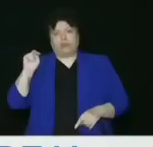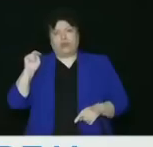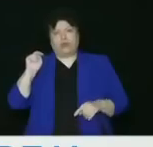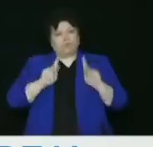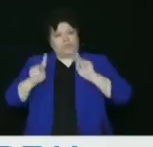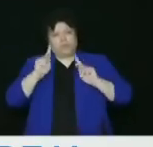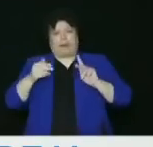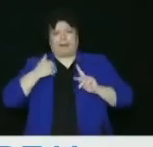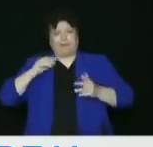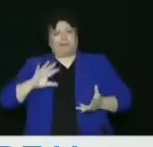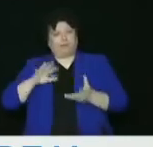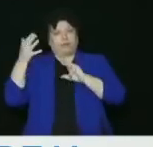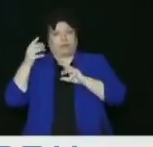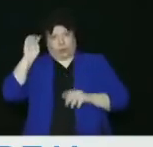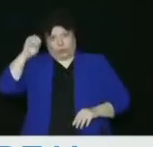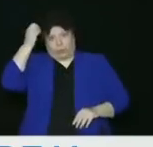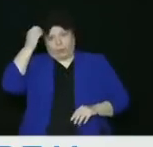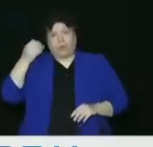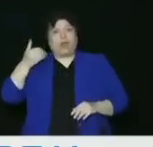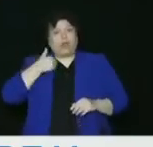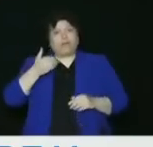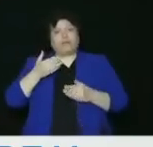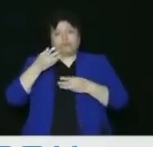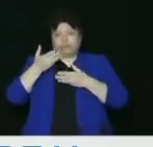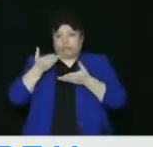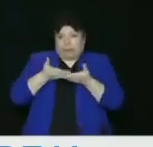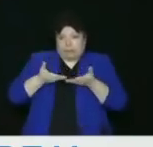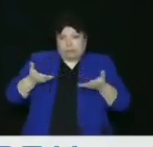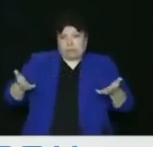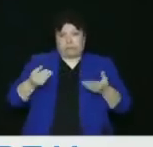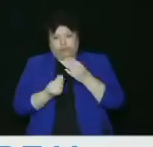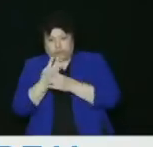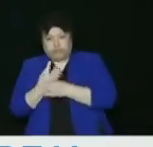also disrupted supply chains worldwide,